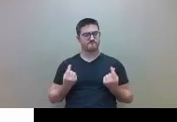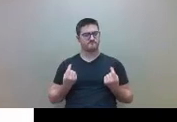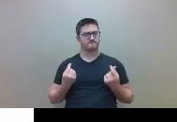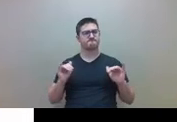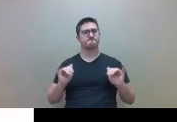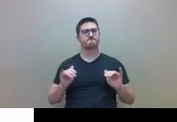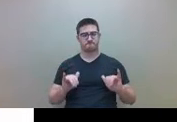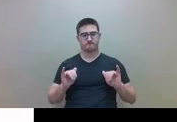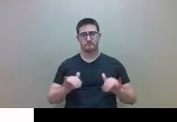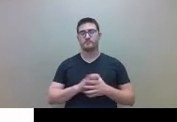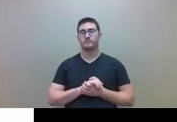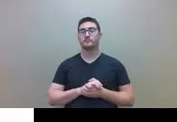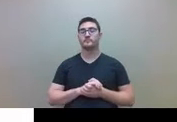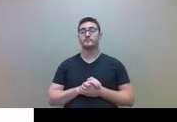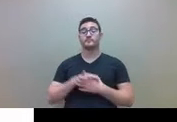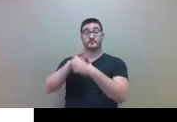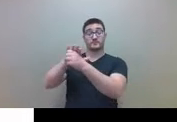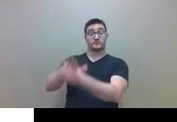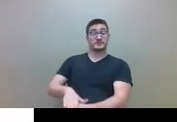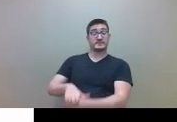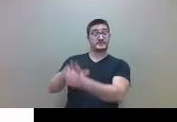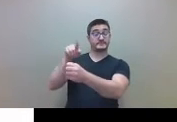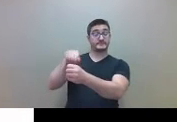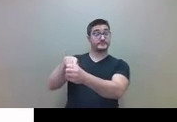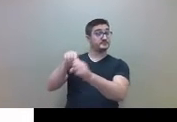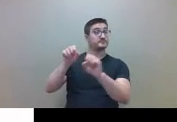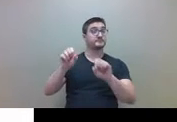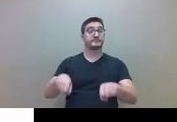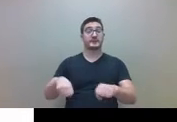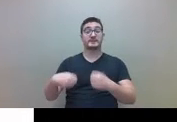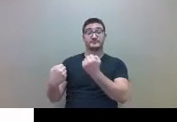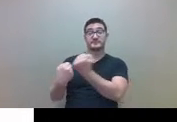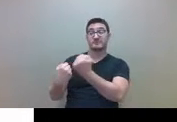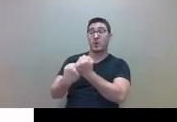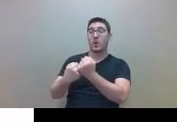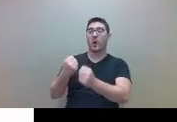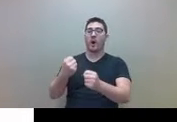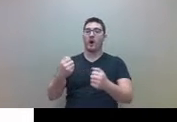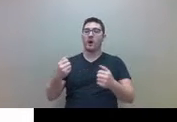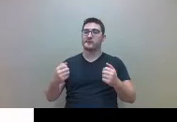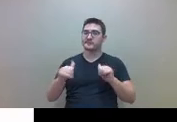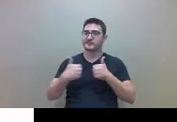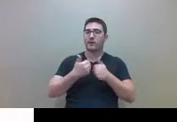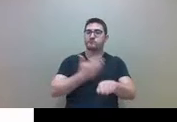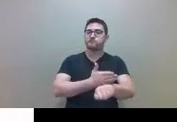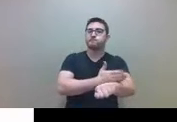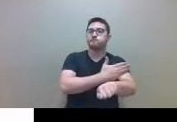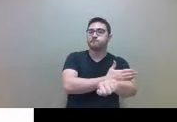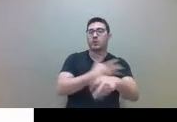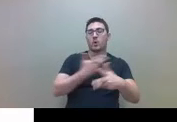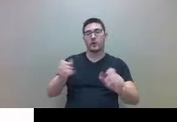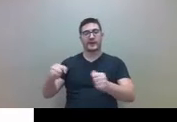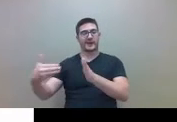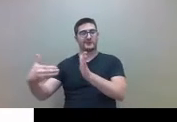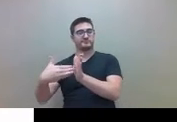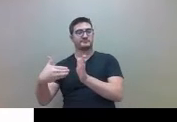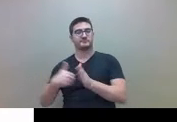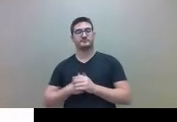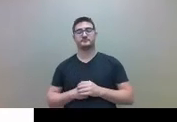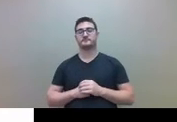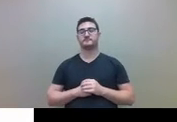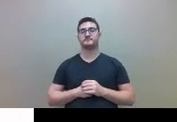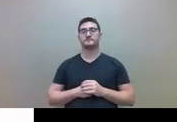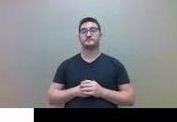as our friend or our enemy. And if you see it as a friend, then you can say to yourself, okay, my body's telling me